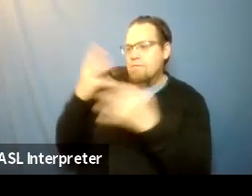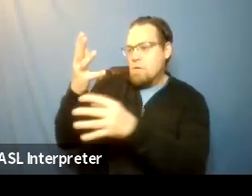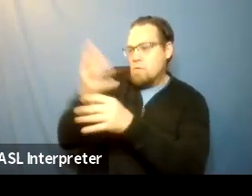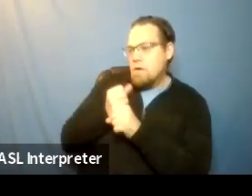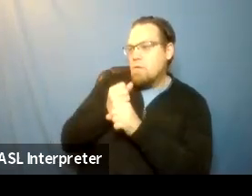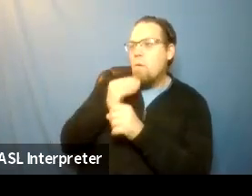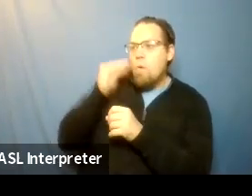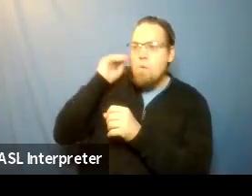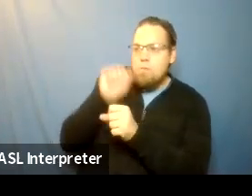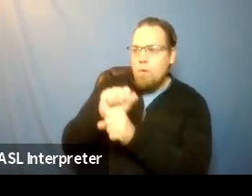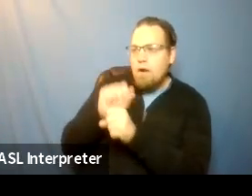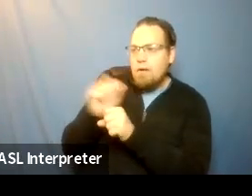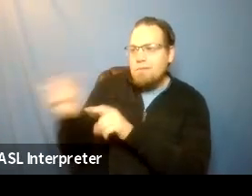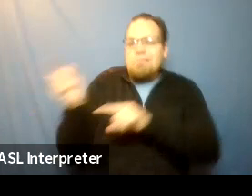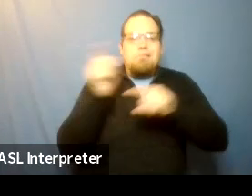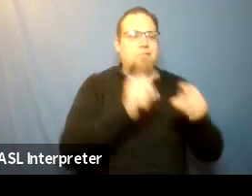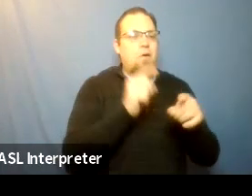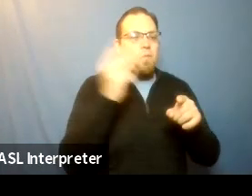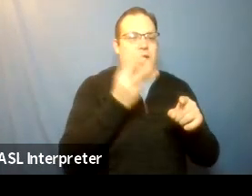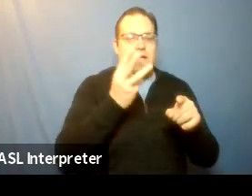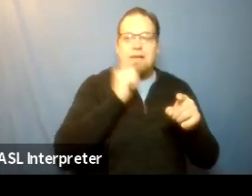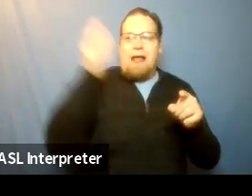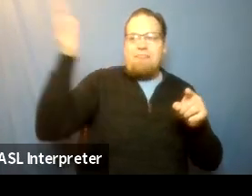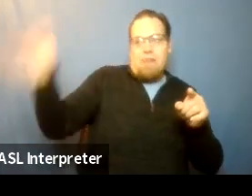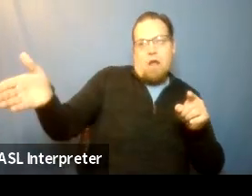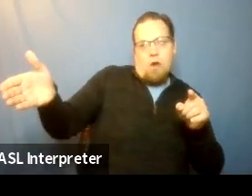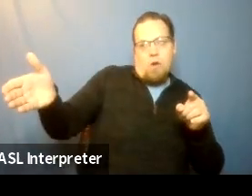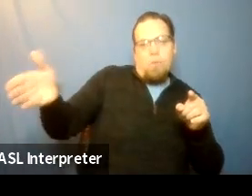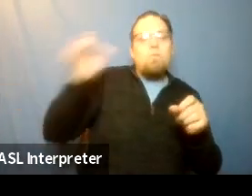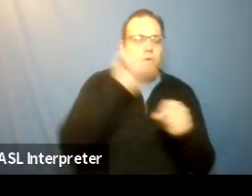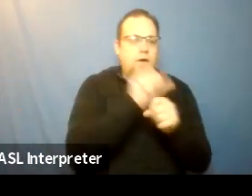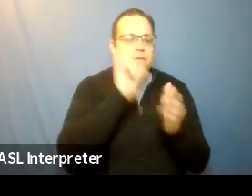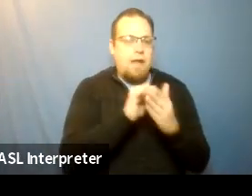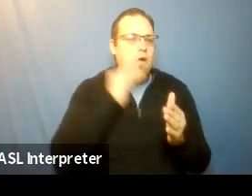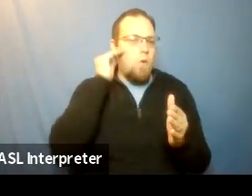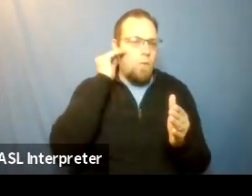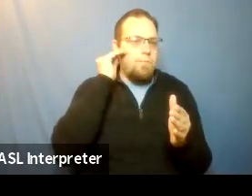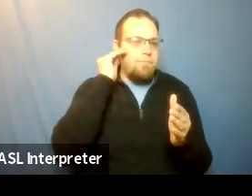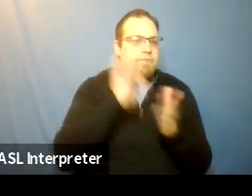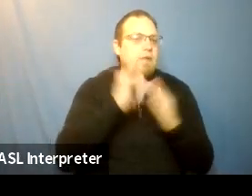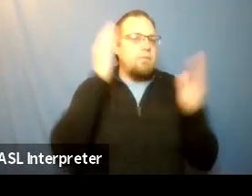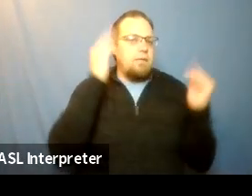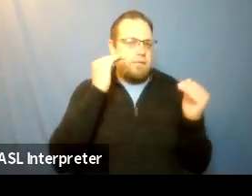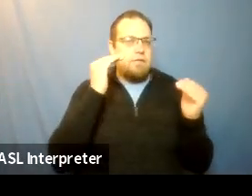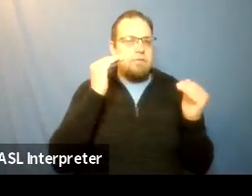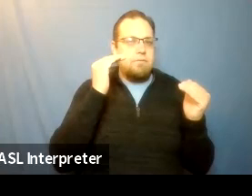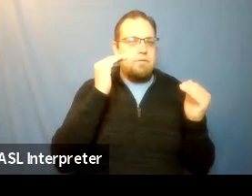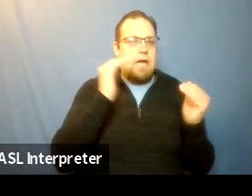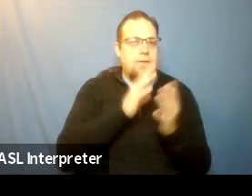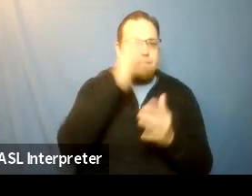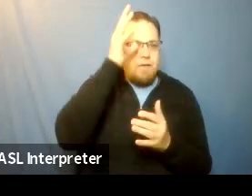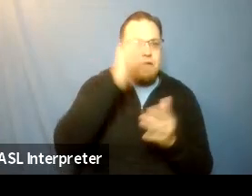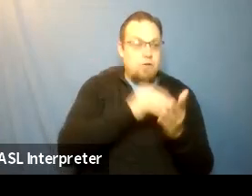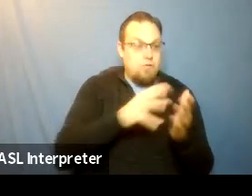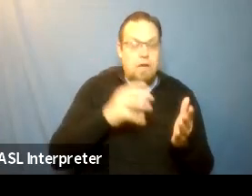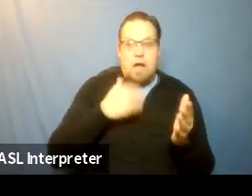to do on Wednesday while I'm not in person. So that would be the expectation. That would be what I'm expecting as a student and as a parent, that whatever I